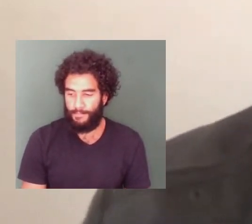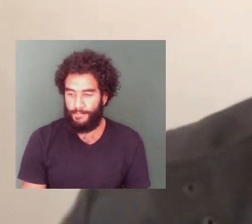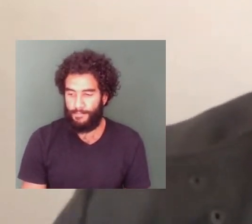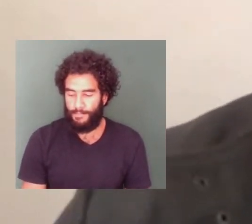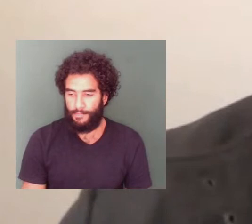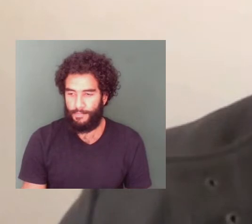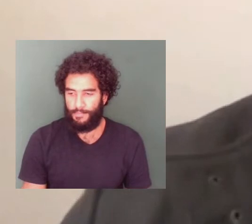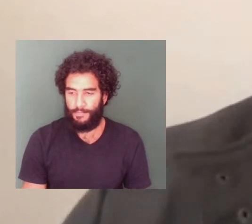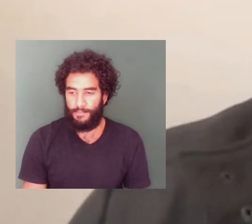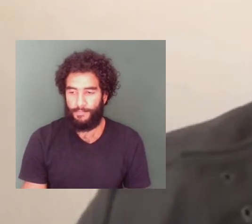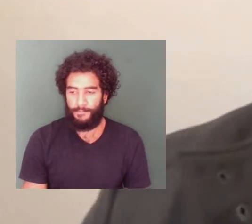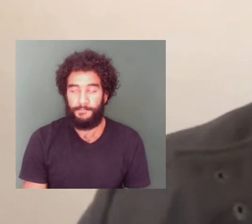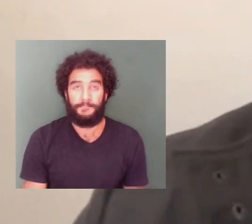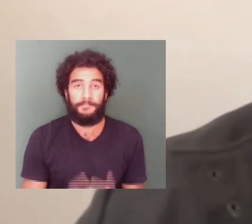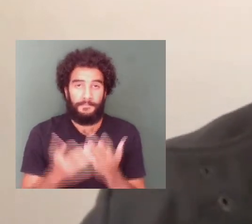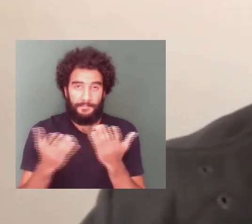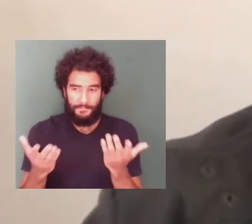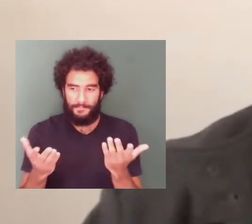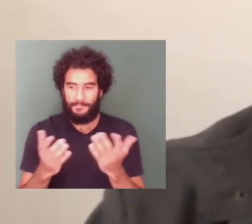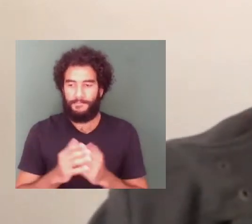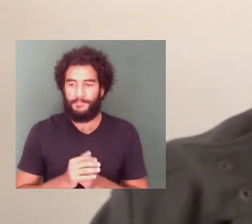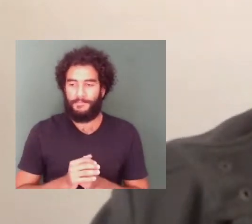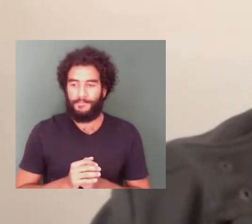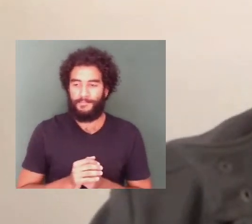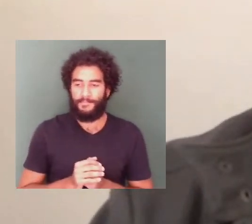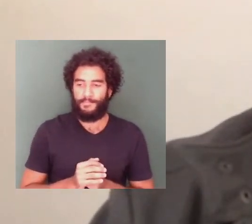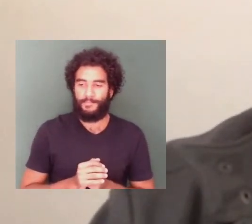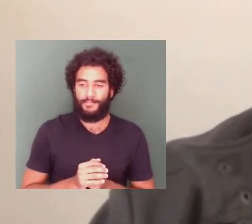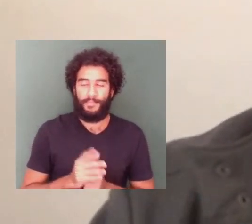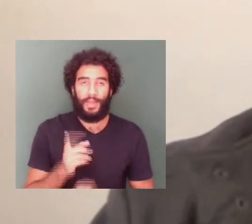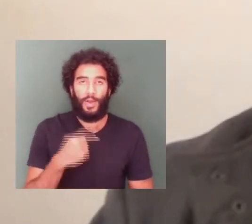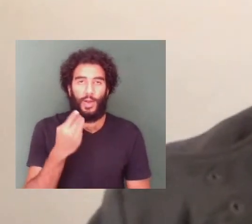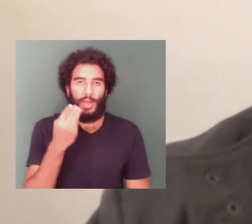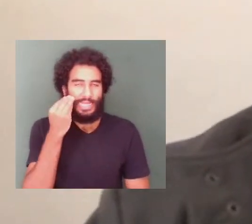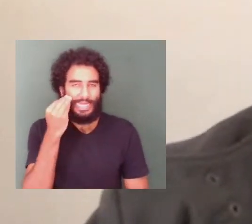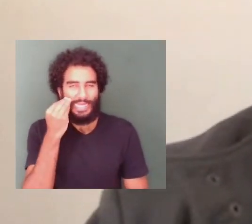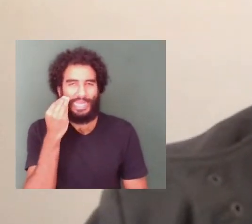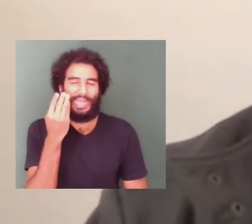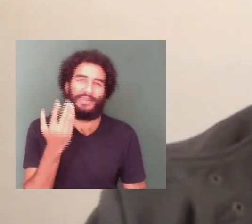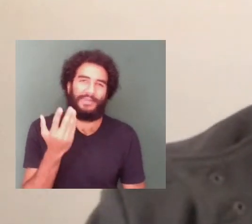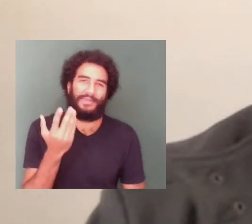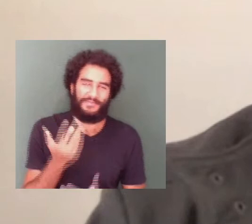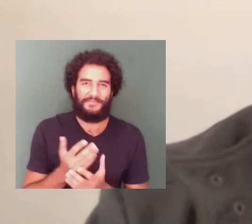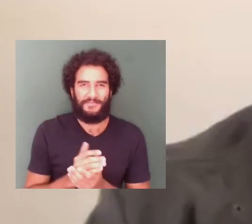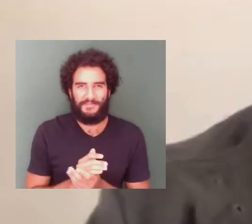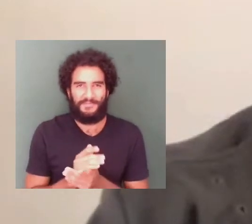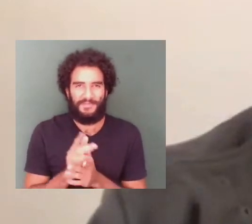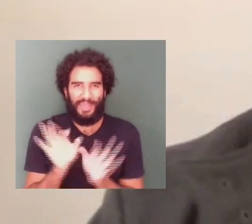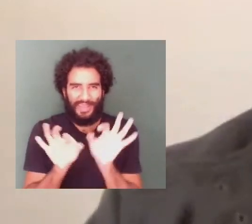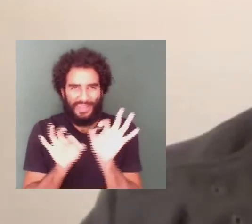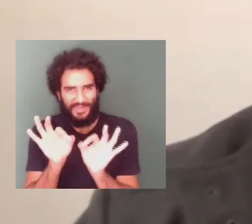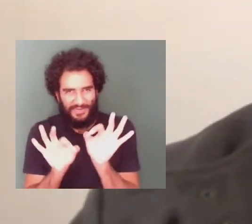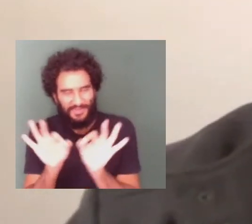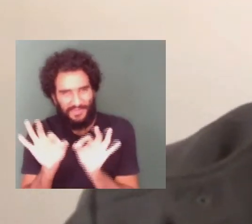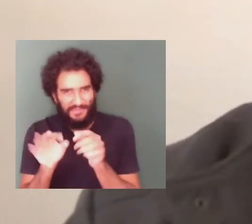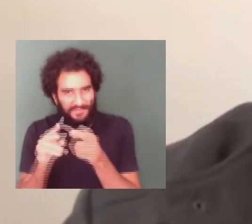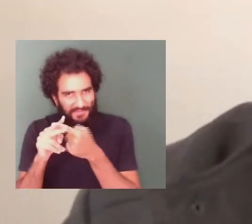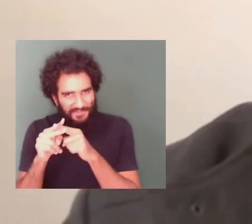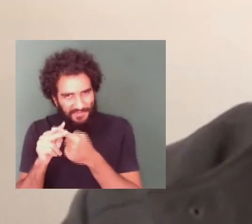Bom, então, enquanto a gente... Well, so while we try to sort out